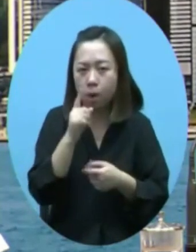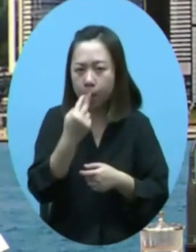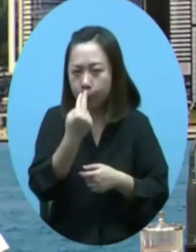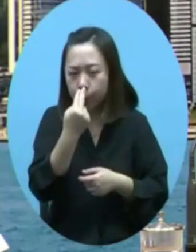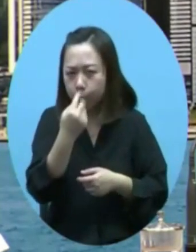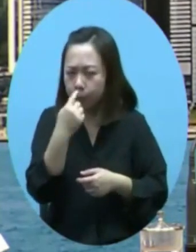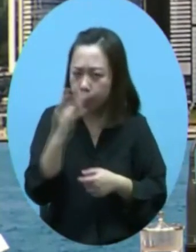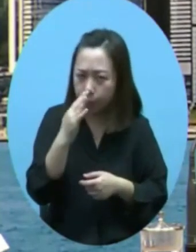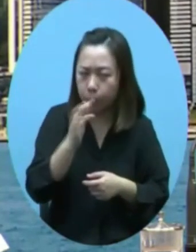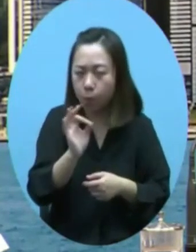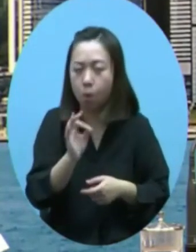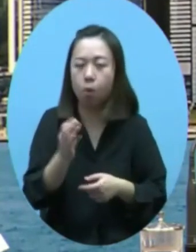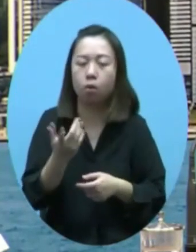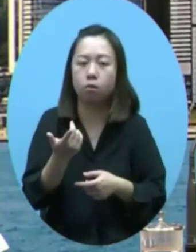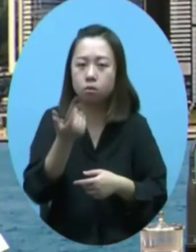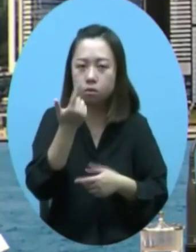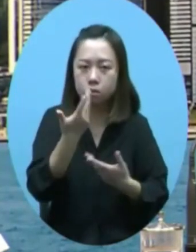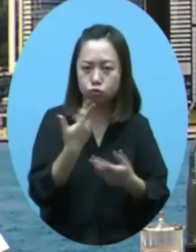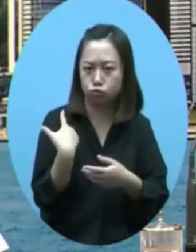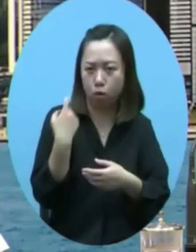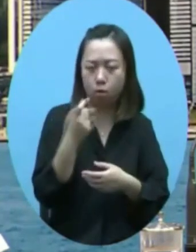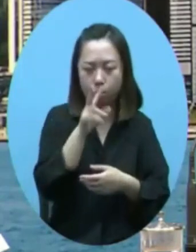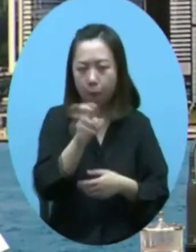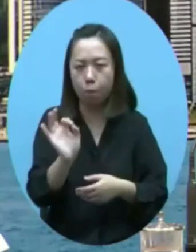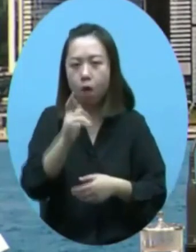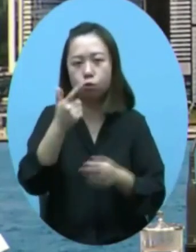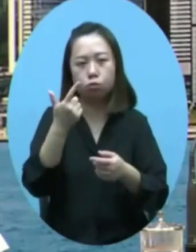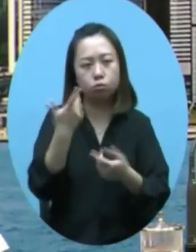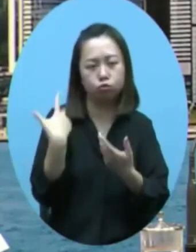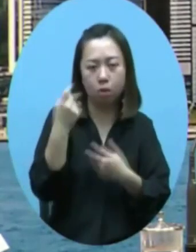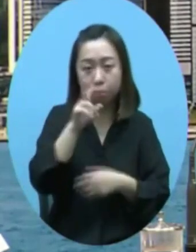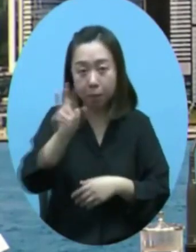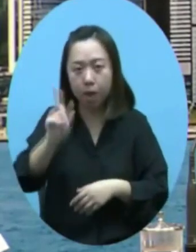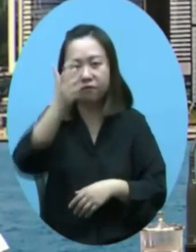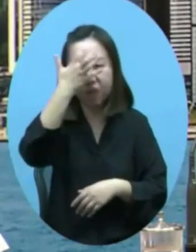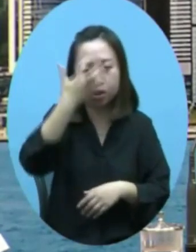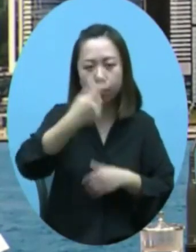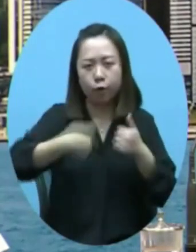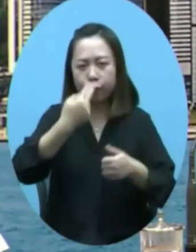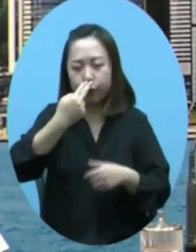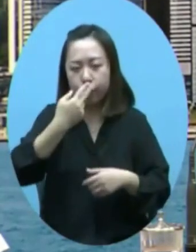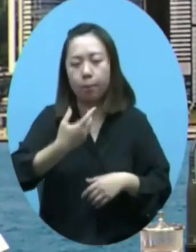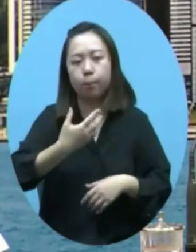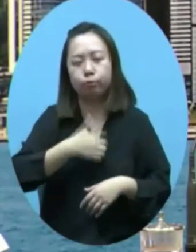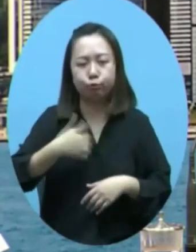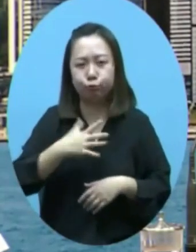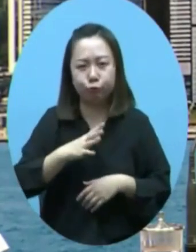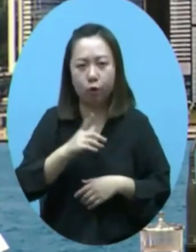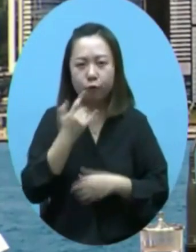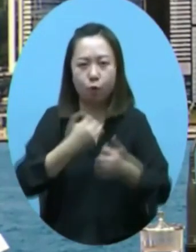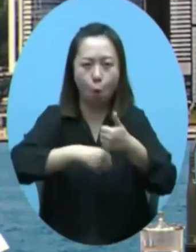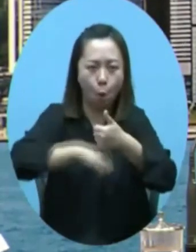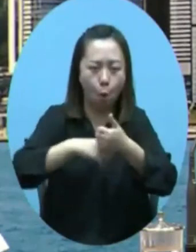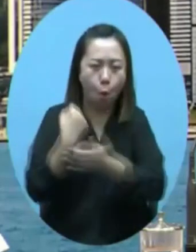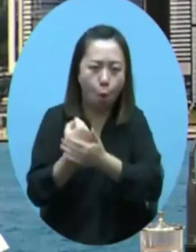patients lost their sense of smell, okay, but then we haven't noticed that much in Hong Kong. But